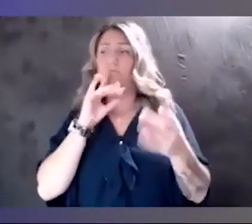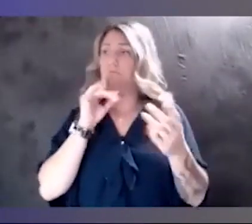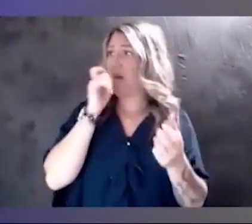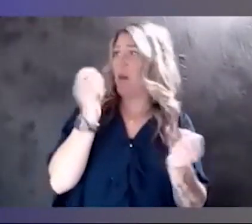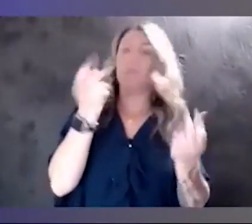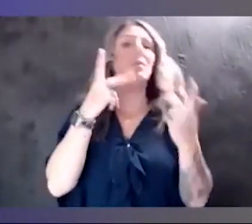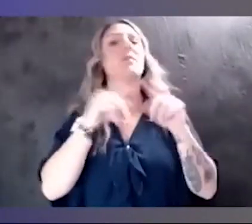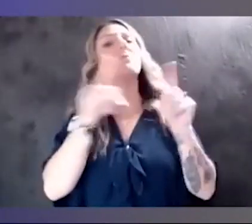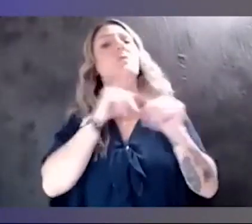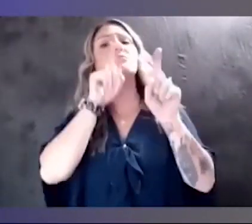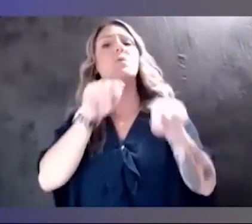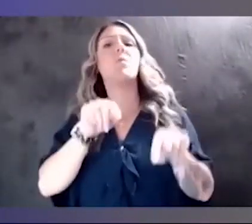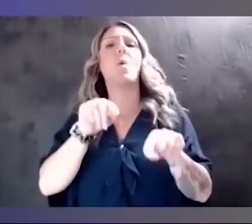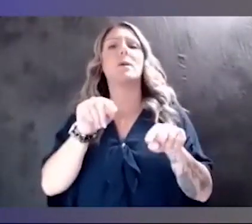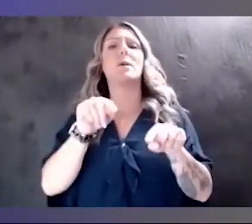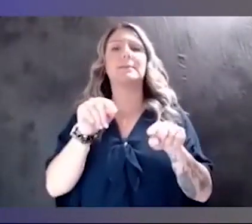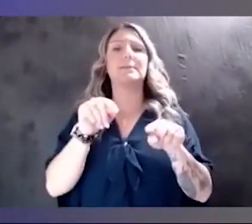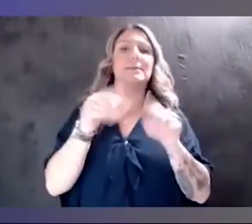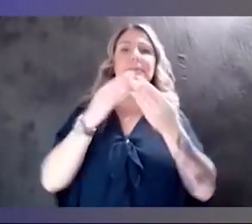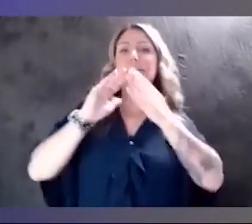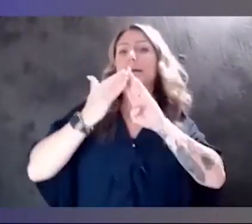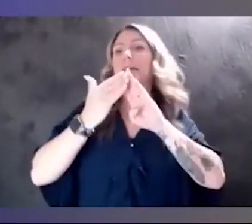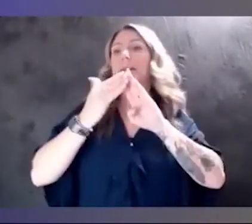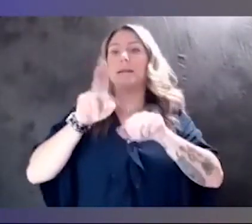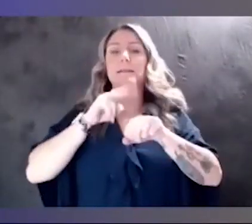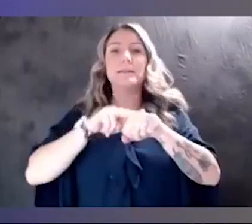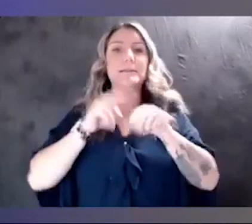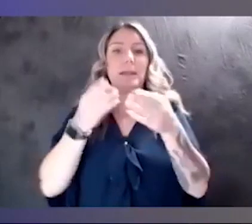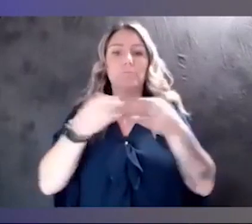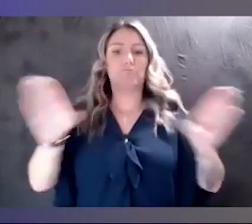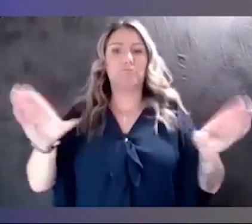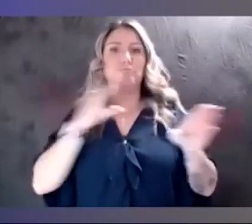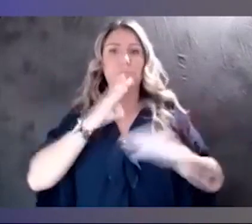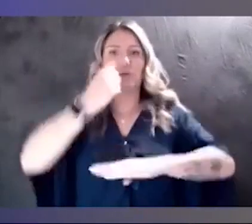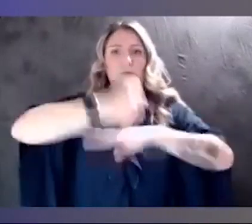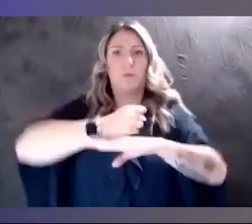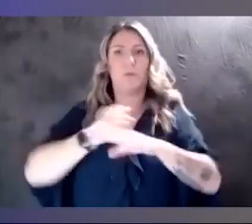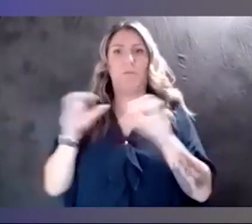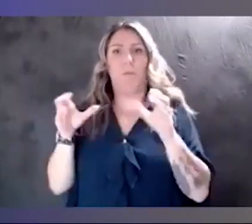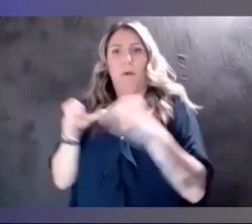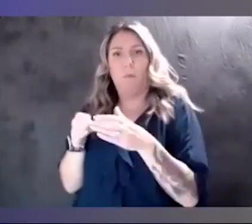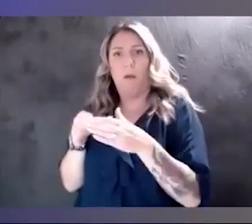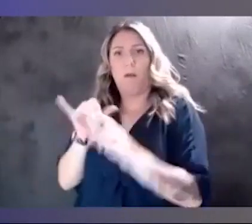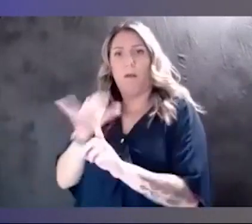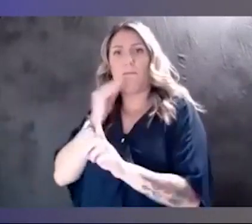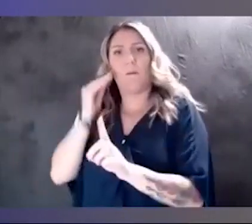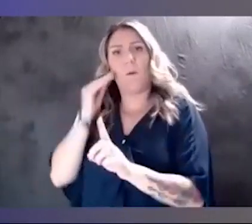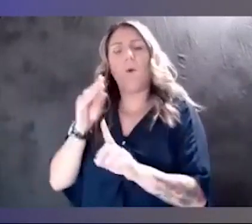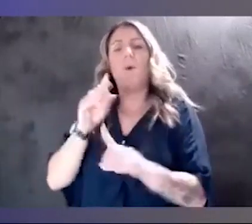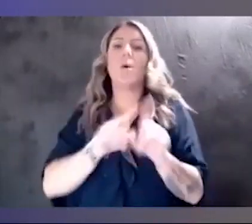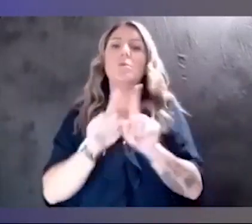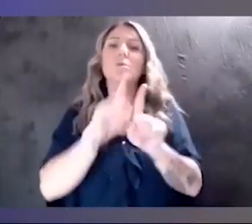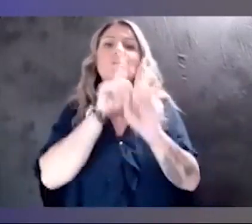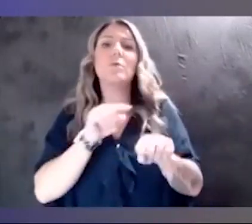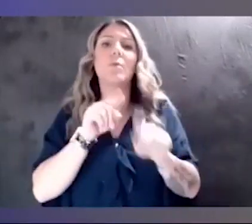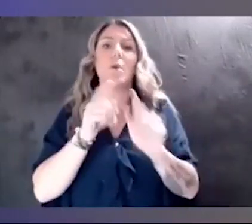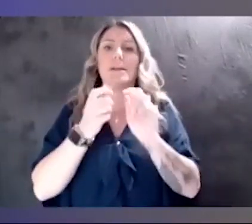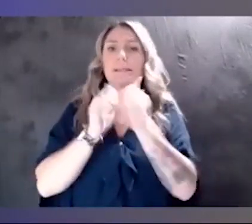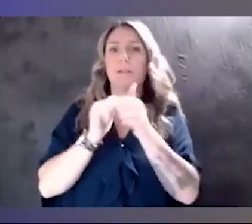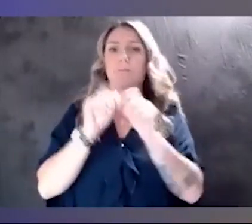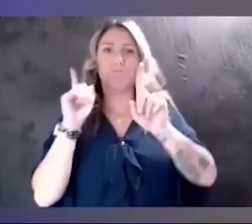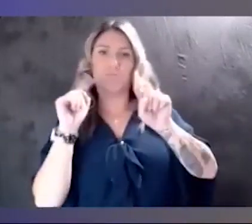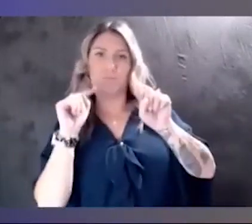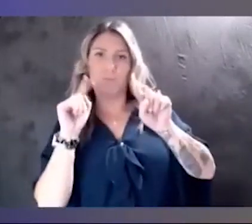teams citywide, nationwide, that had to shut down and be quarantined. And I also heard reports of athletes that were going to the field